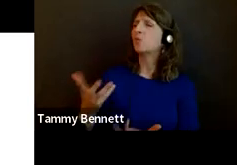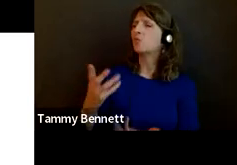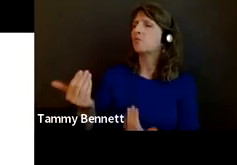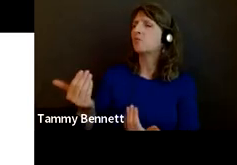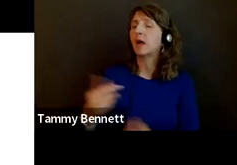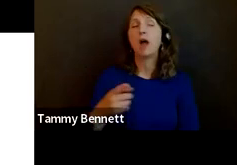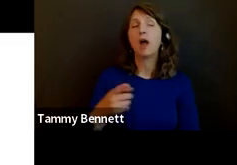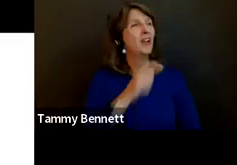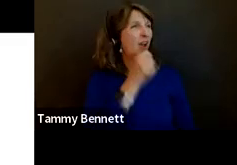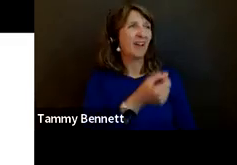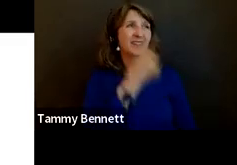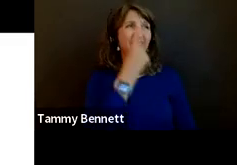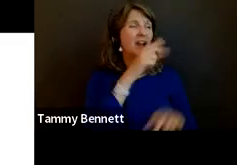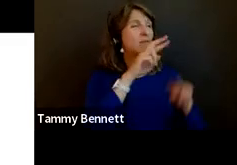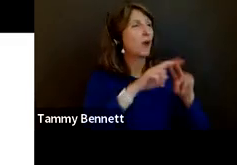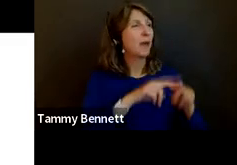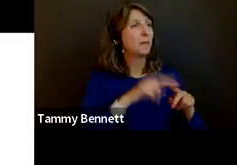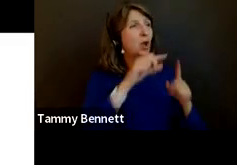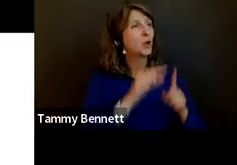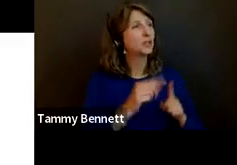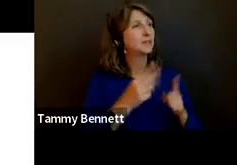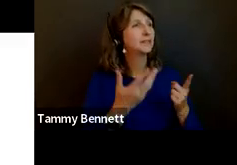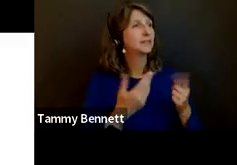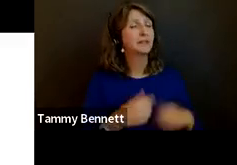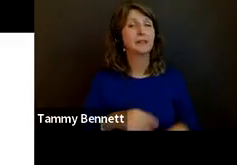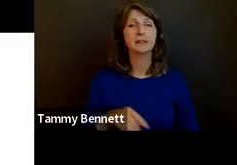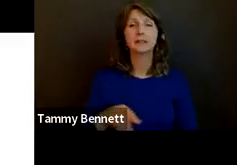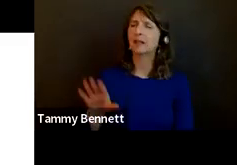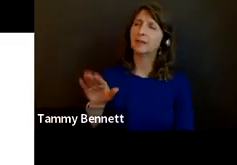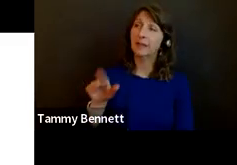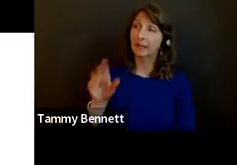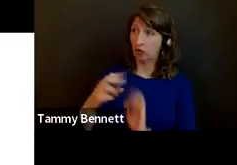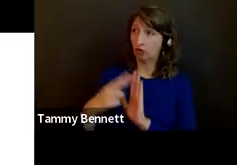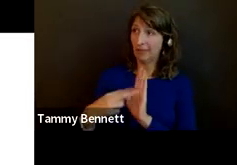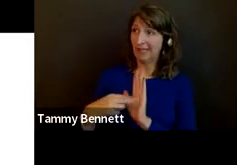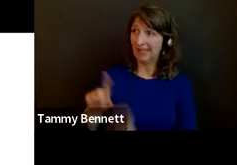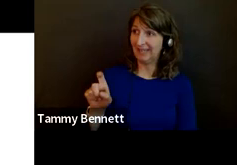understand vocabulary words. Oh, wait, can he read?